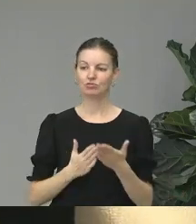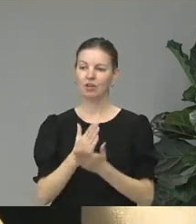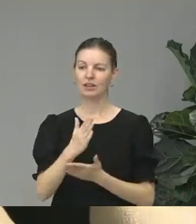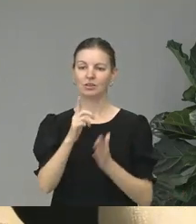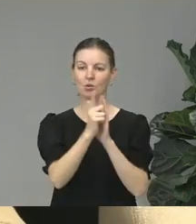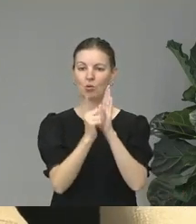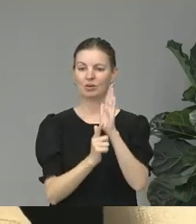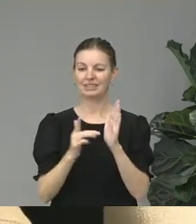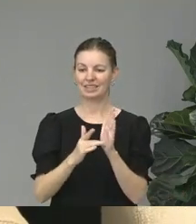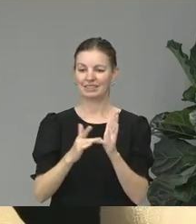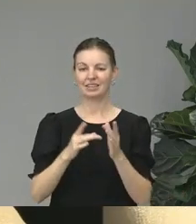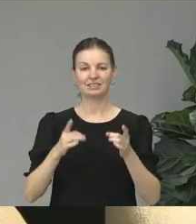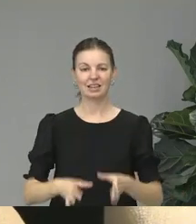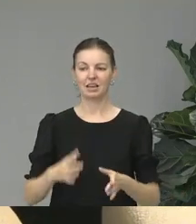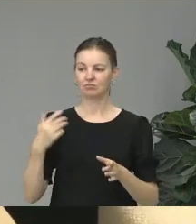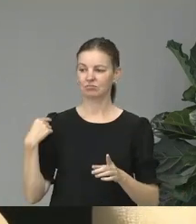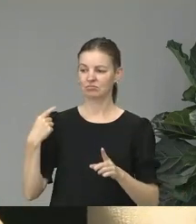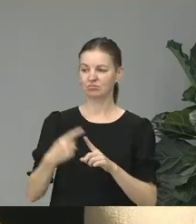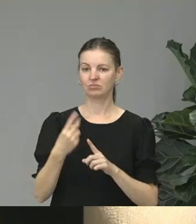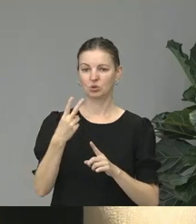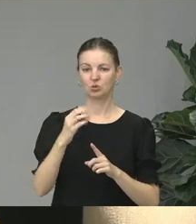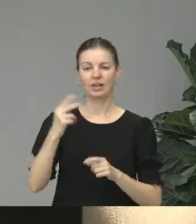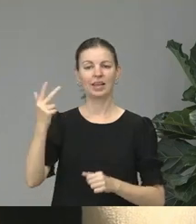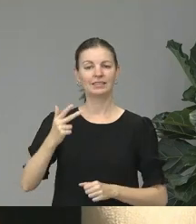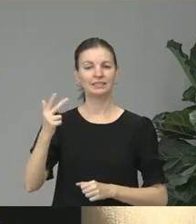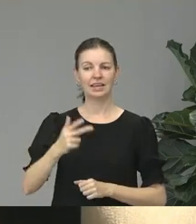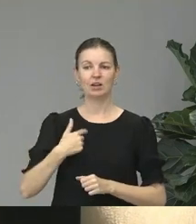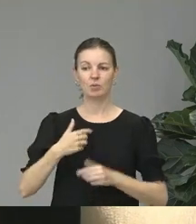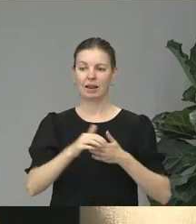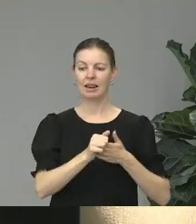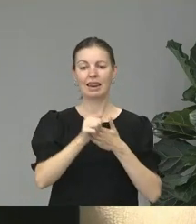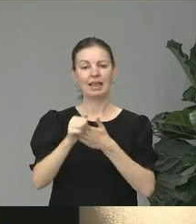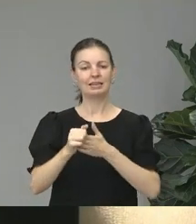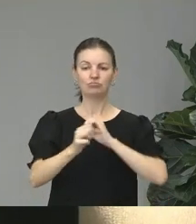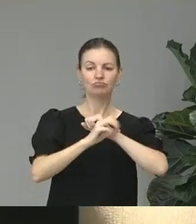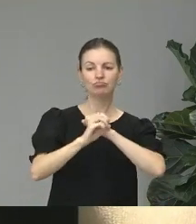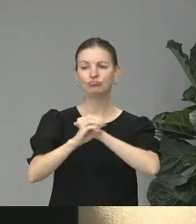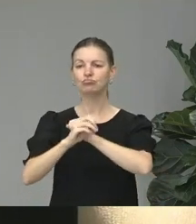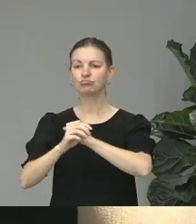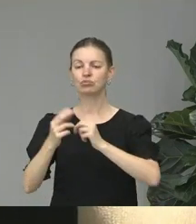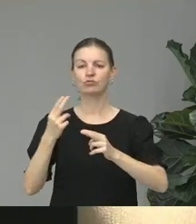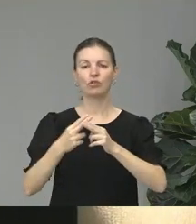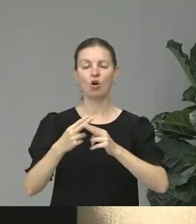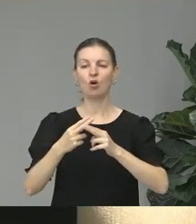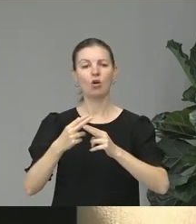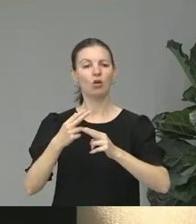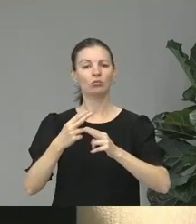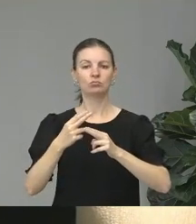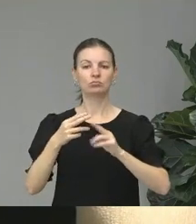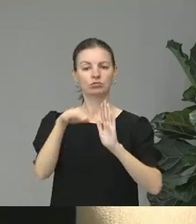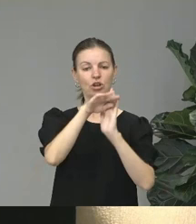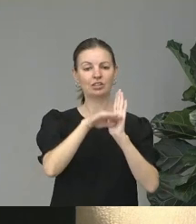since 2018, has been leading a campaign for a National Charter of Human Rights. We were set